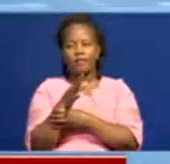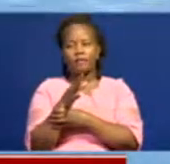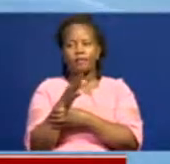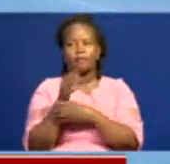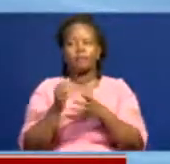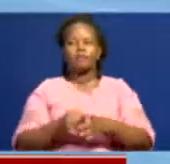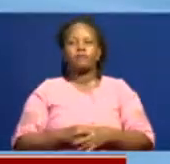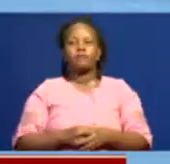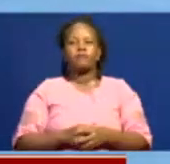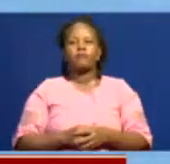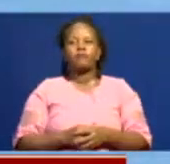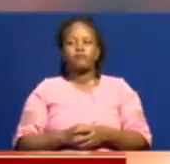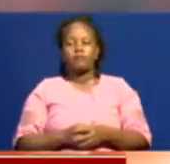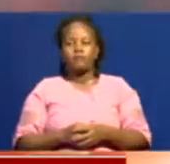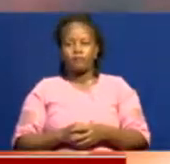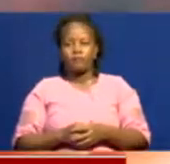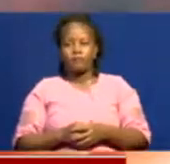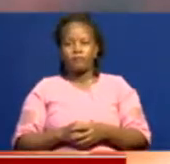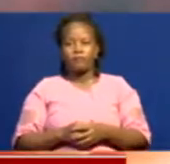Onyango.